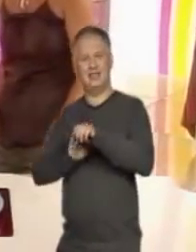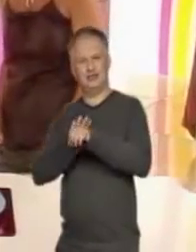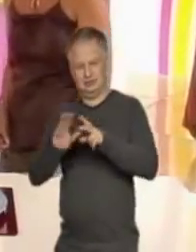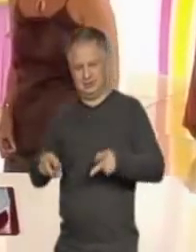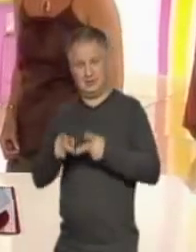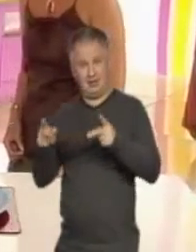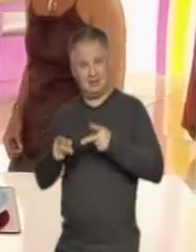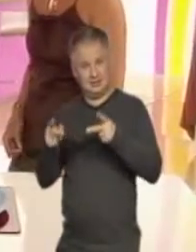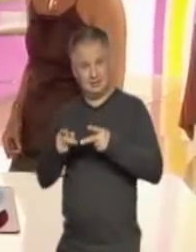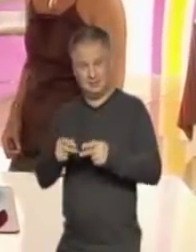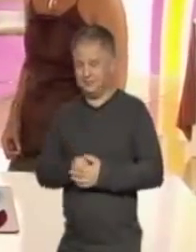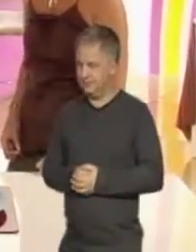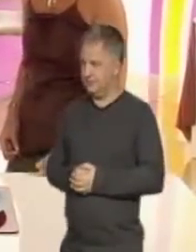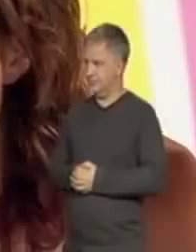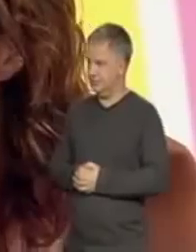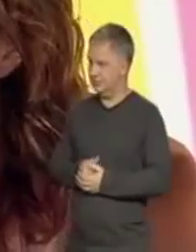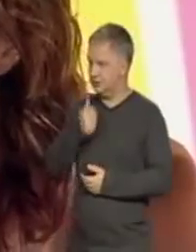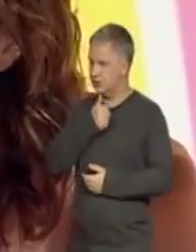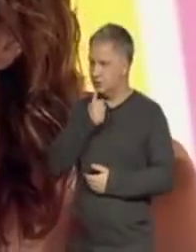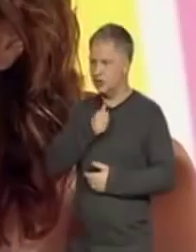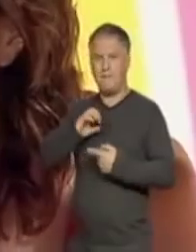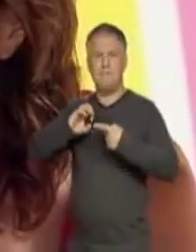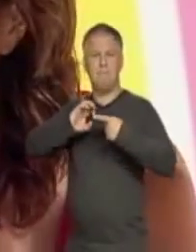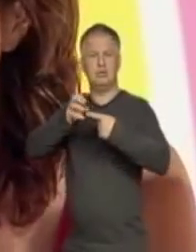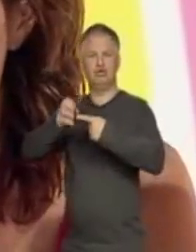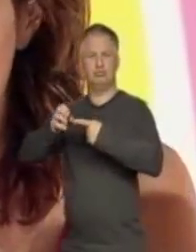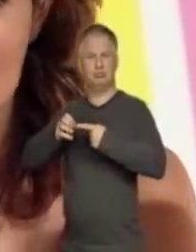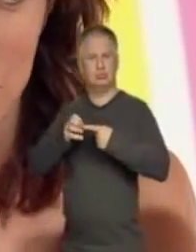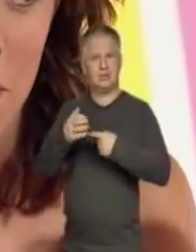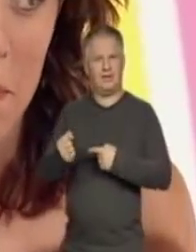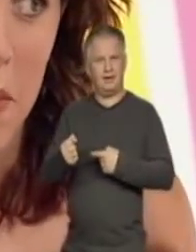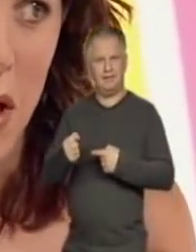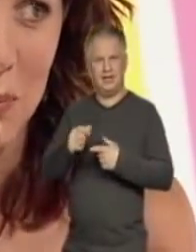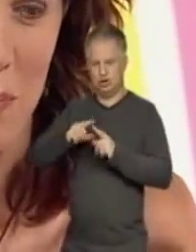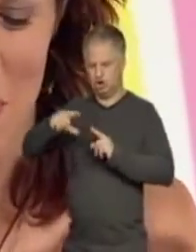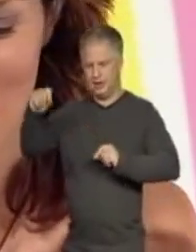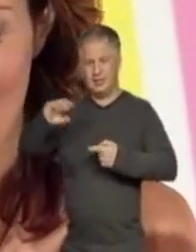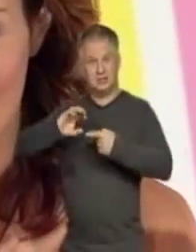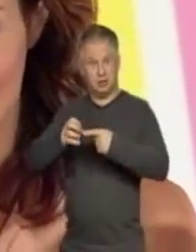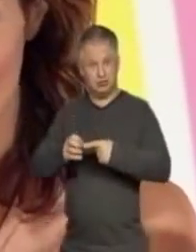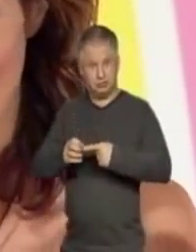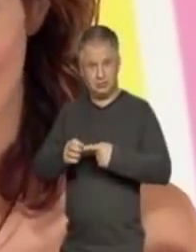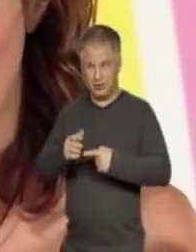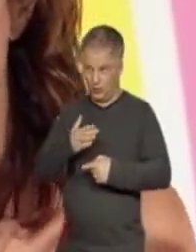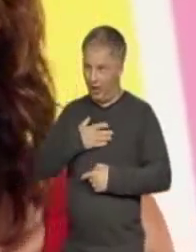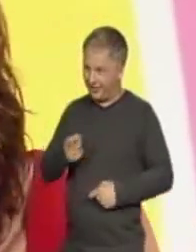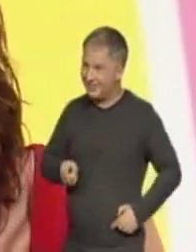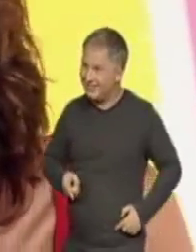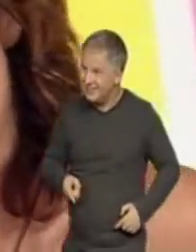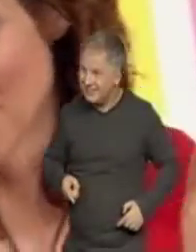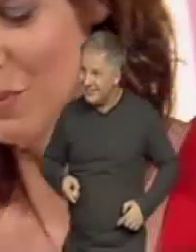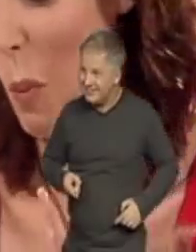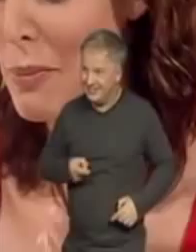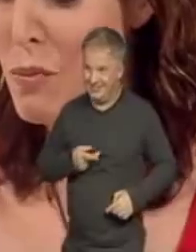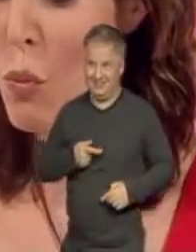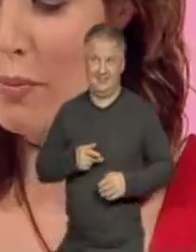salad, and this one has got some lovely mushrooms in it as well, and some Japanese mushrooms. Yeah, I can tell you're really liking this type of